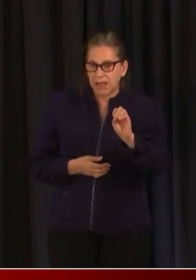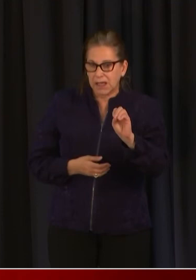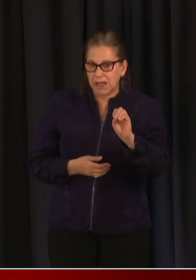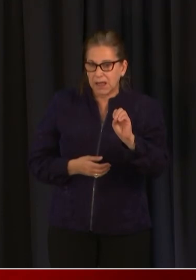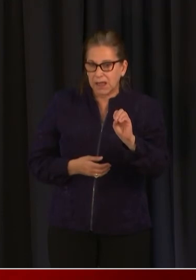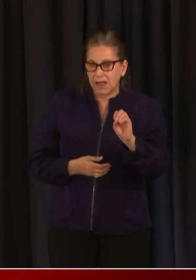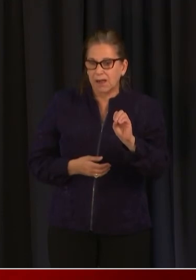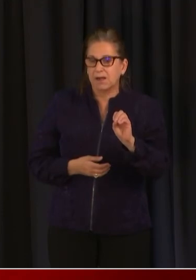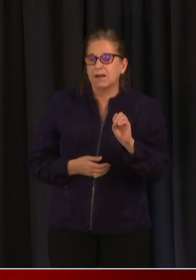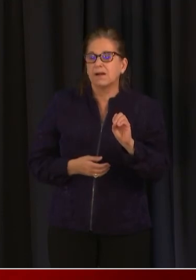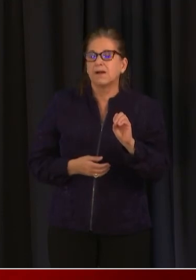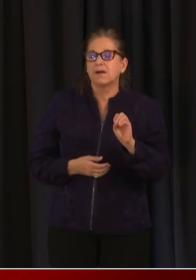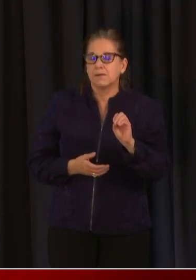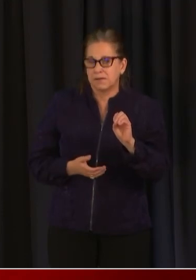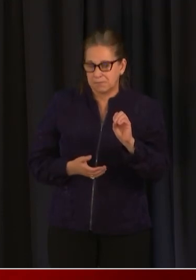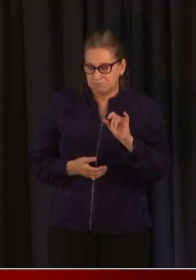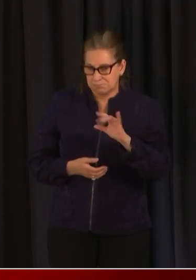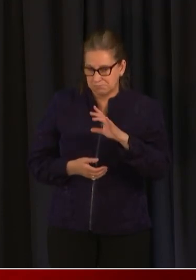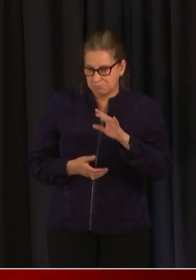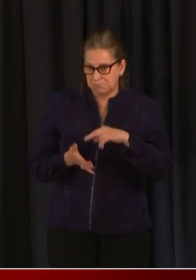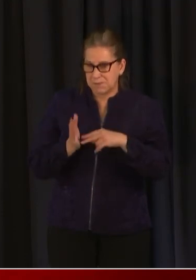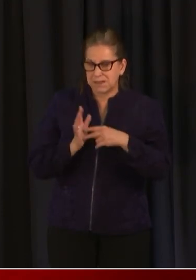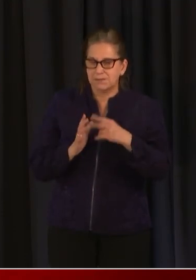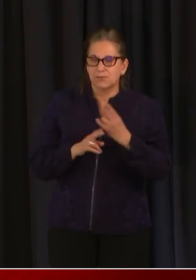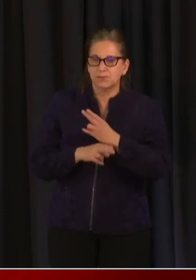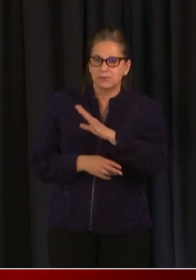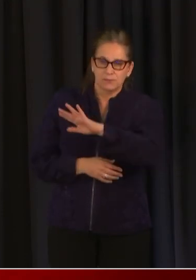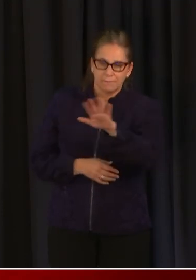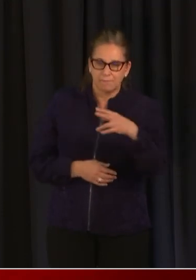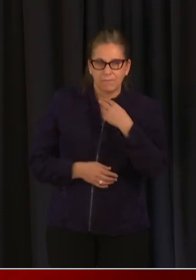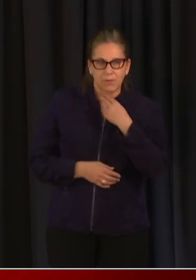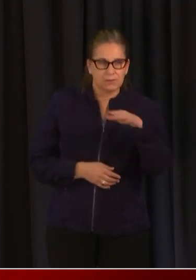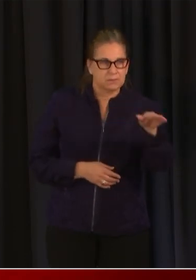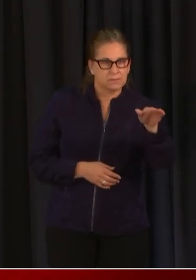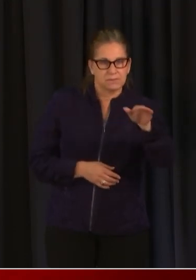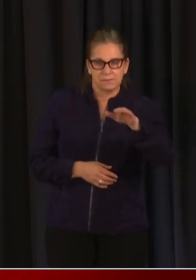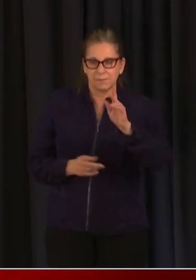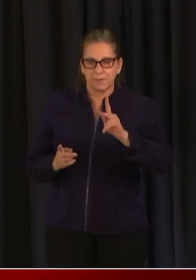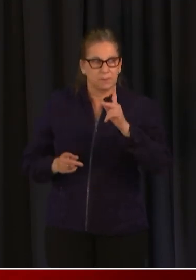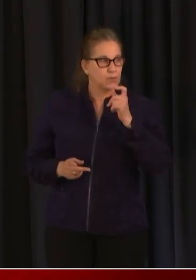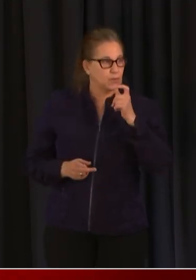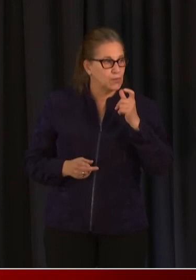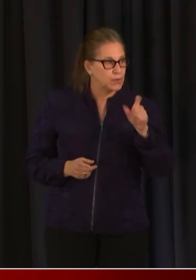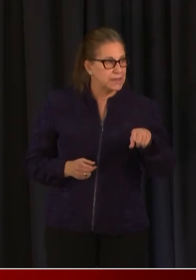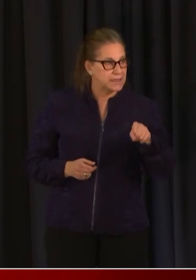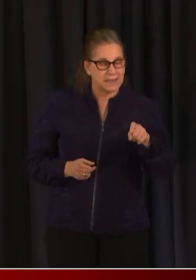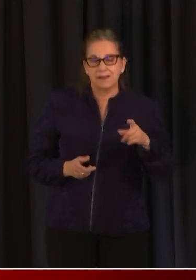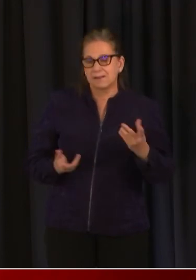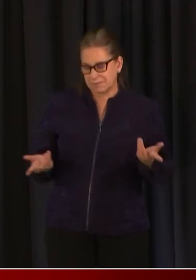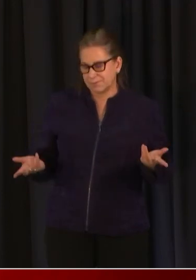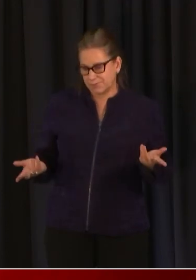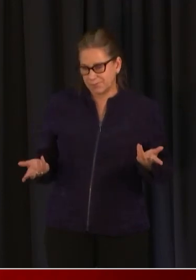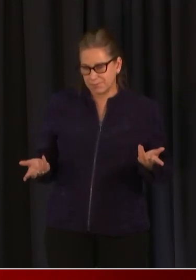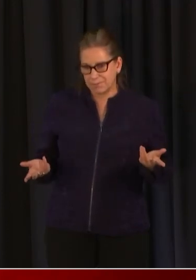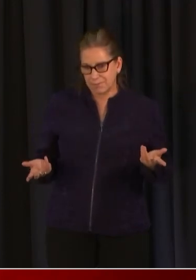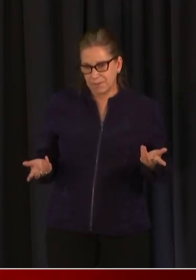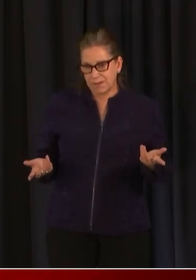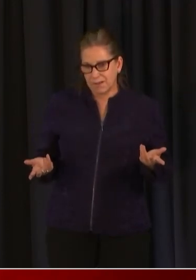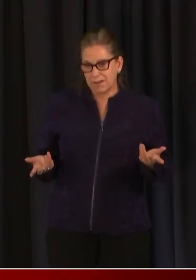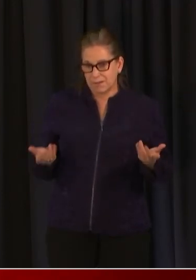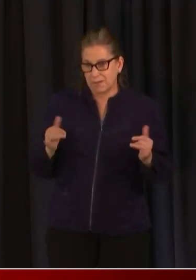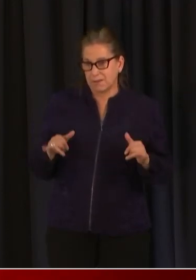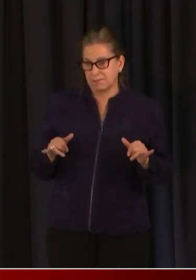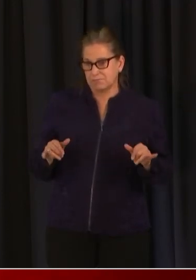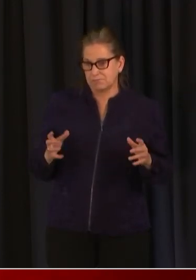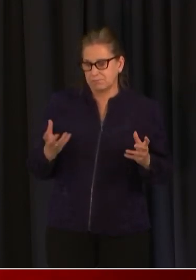access to people to let them know that they can get a homebound vaccination. We actually started doing them on Thursday. But so there's a lot more capacity